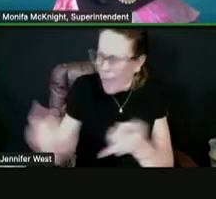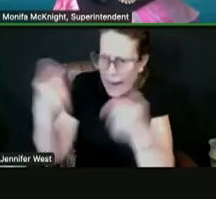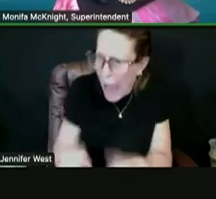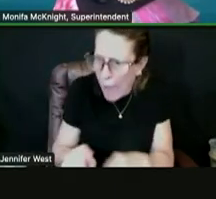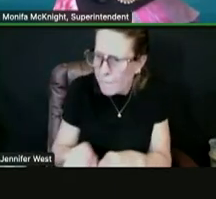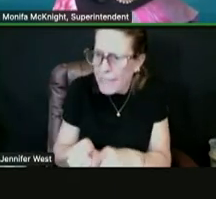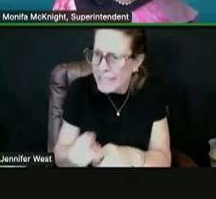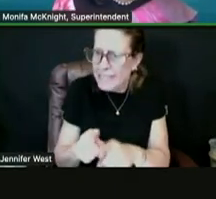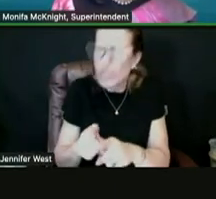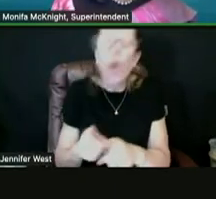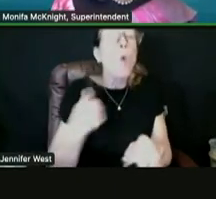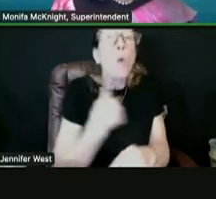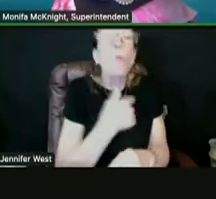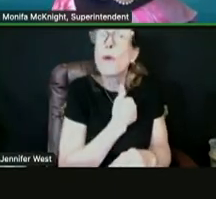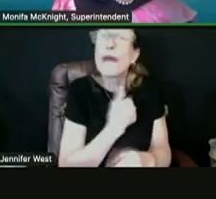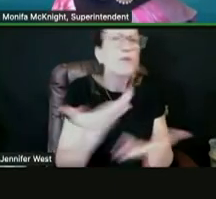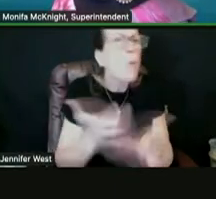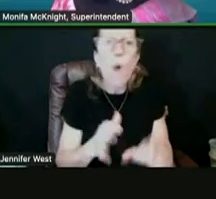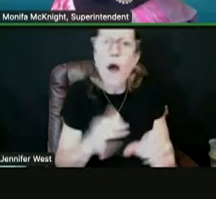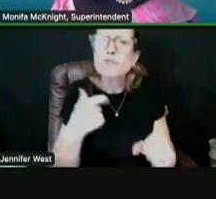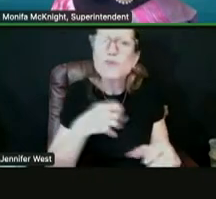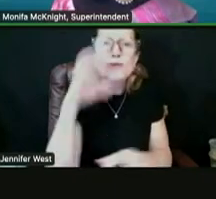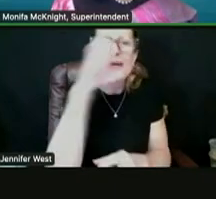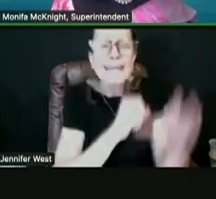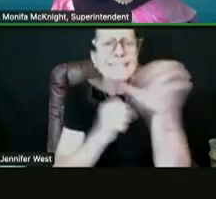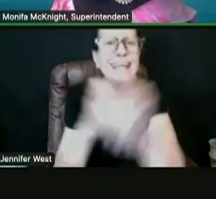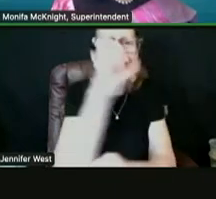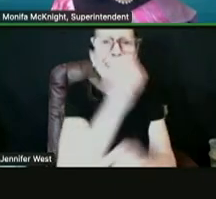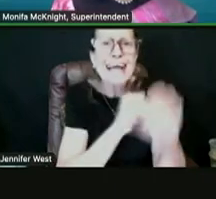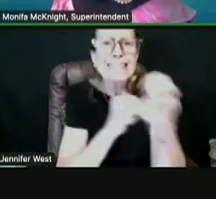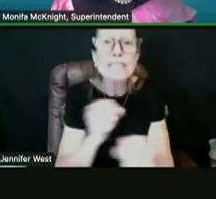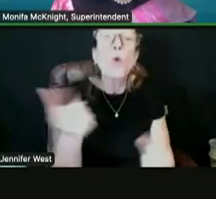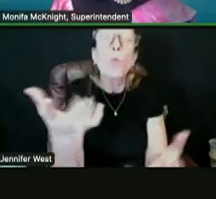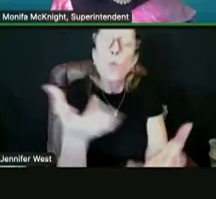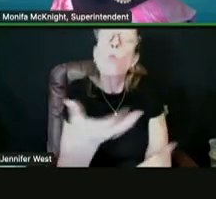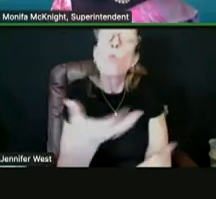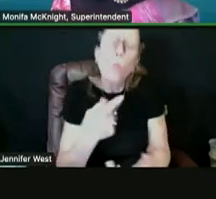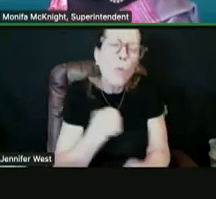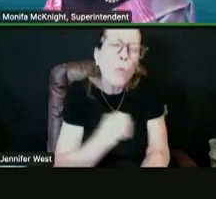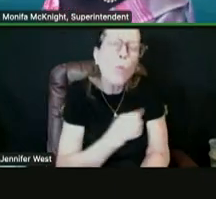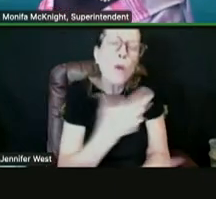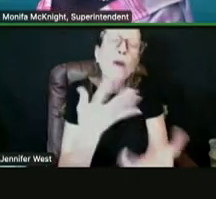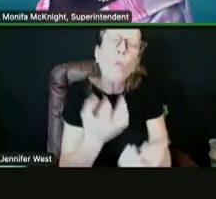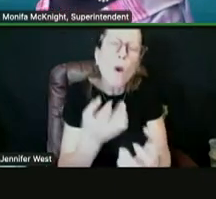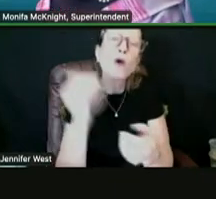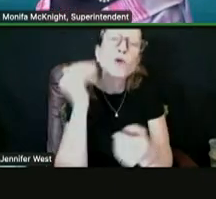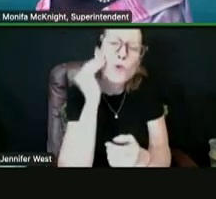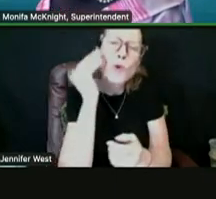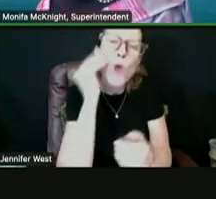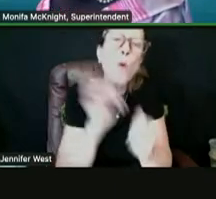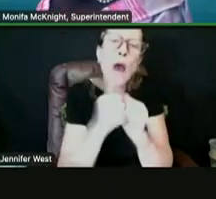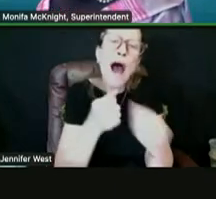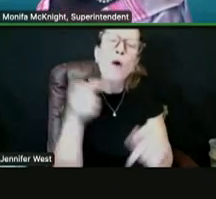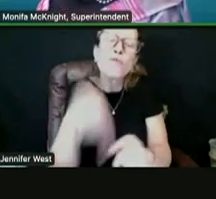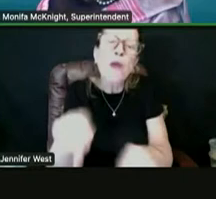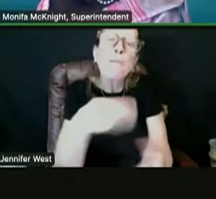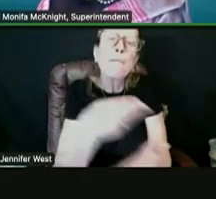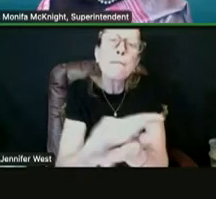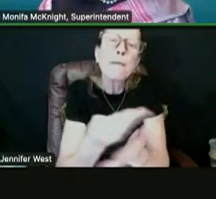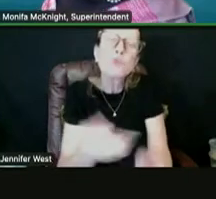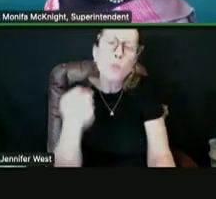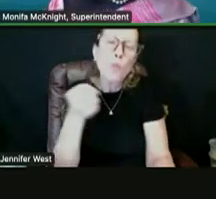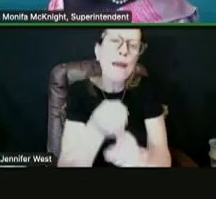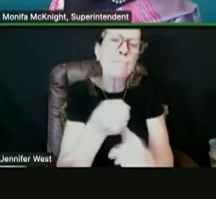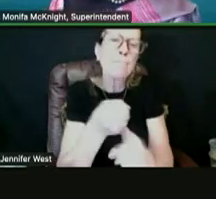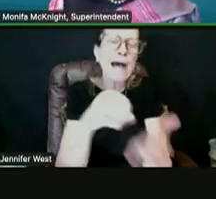came up with those things and why they are important. And most importantly, how they're going to make an impact on our students. So I wanted to stop